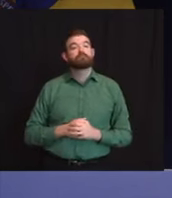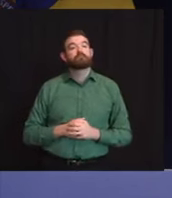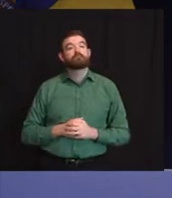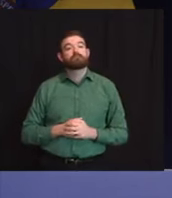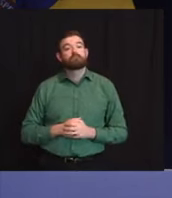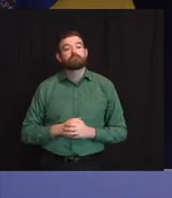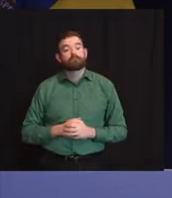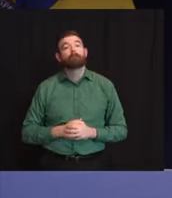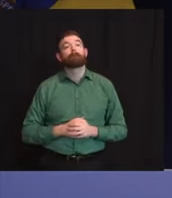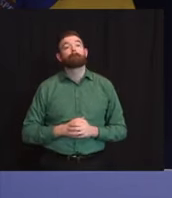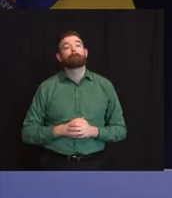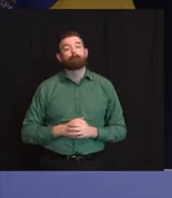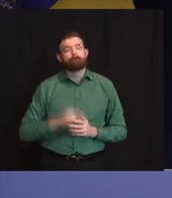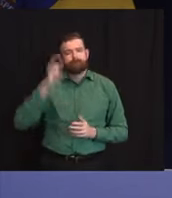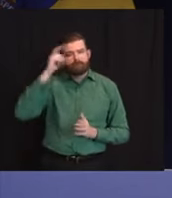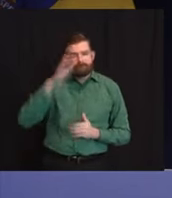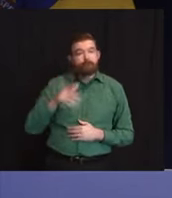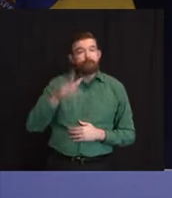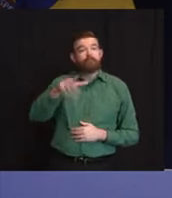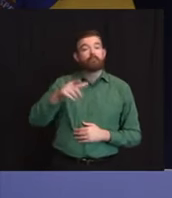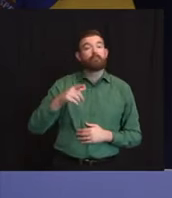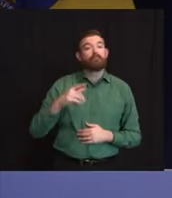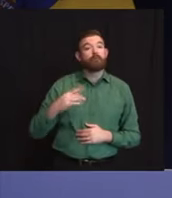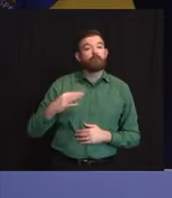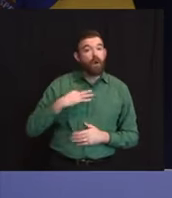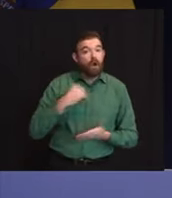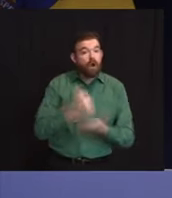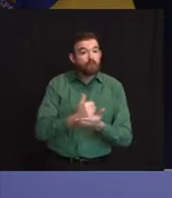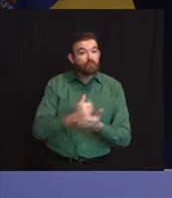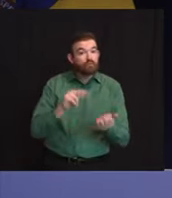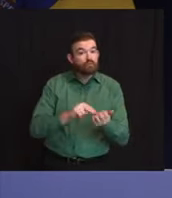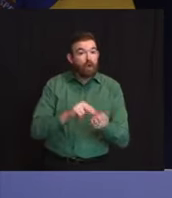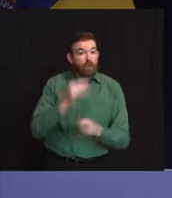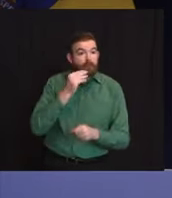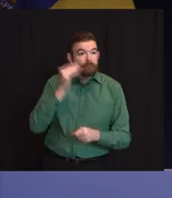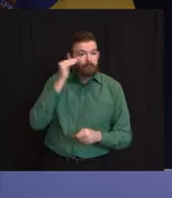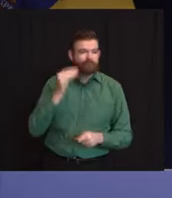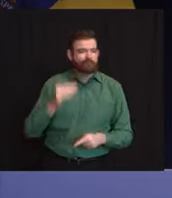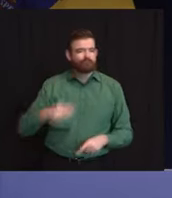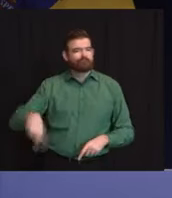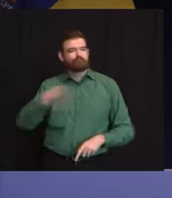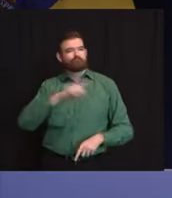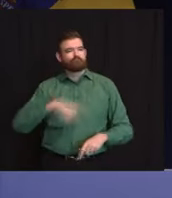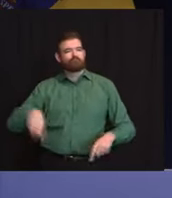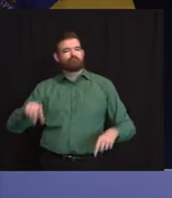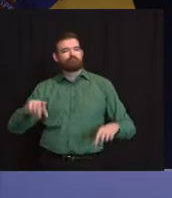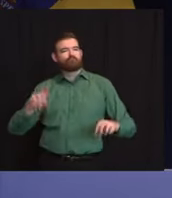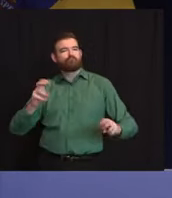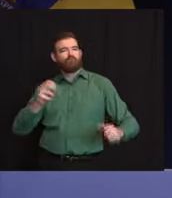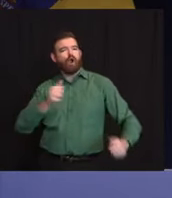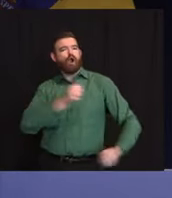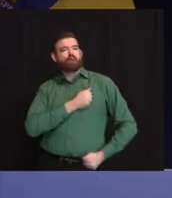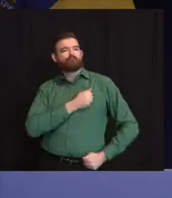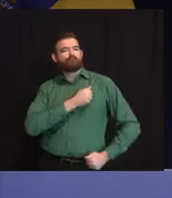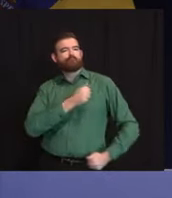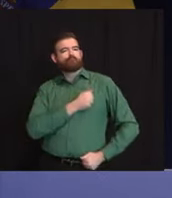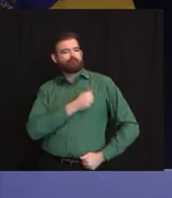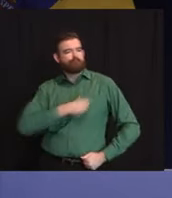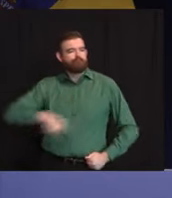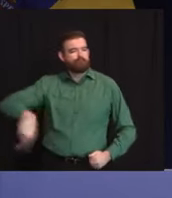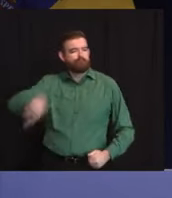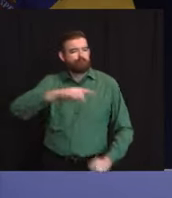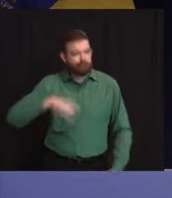process is in fact happening, and the matchmaking process goes on every day. The Dolly Lee. We are looking